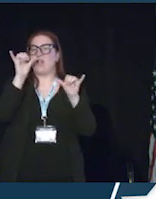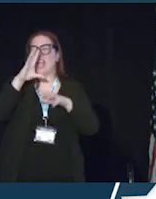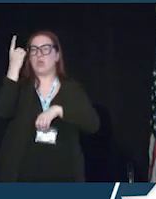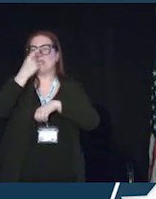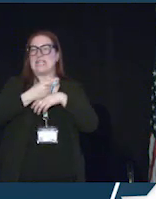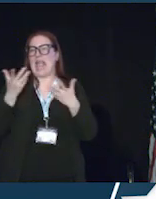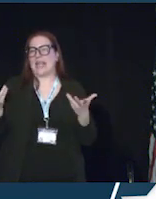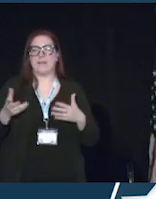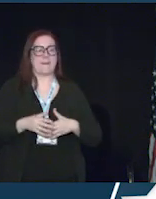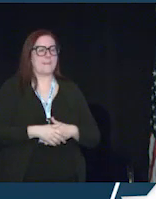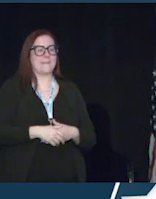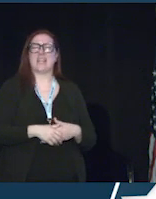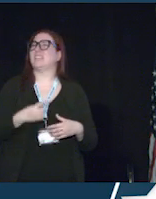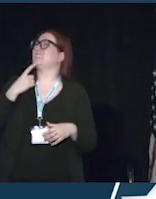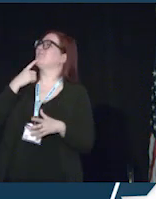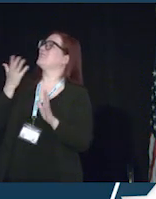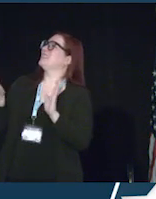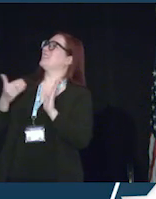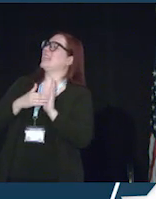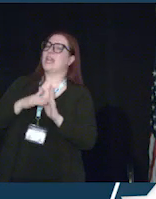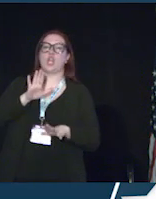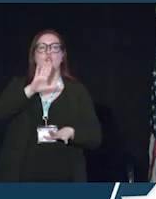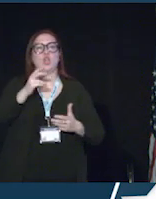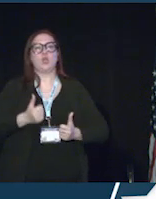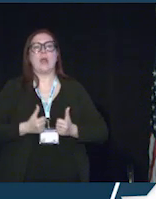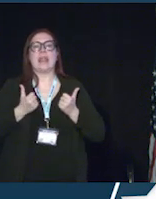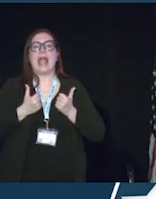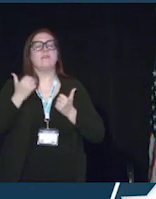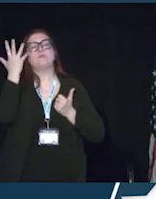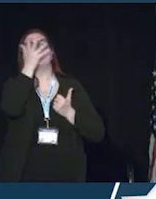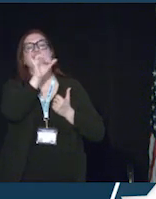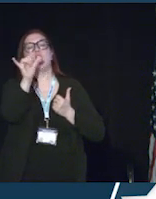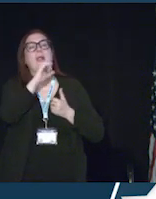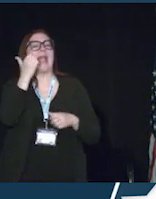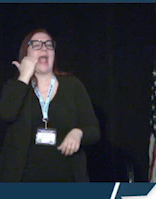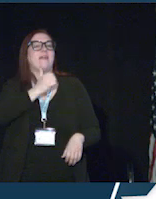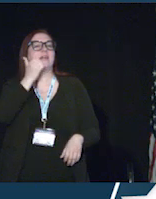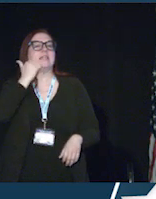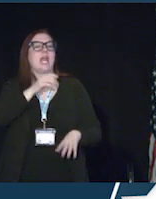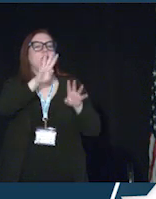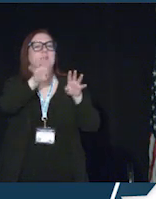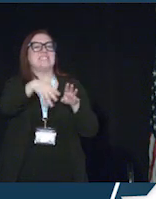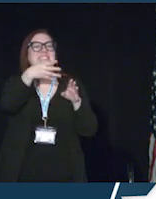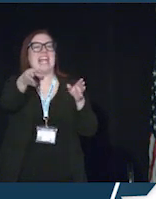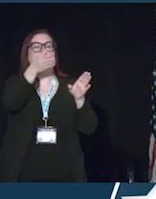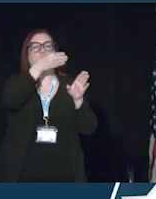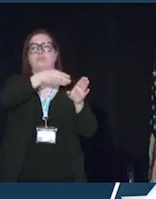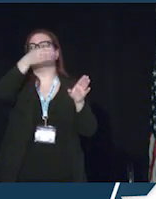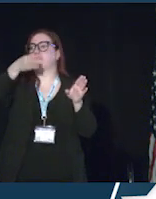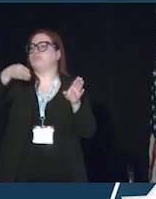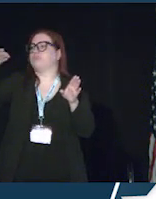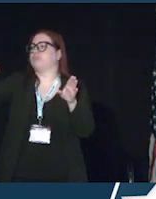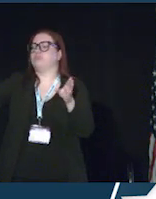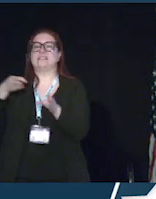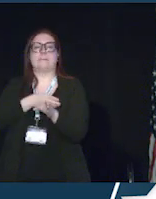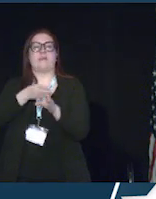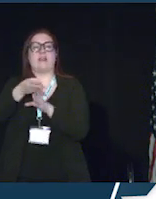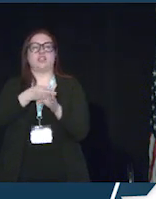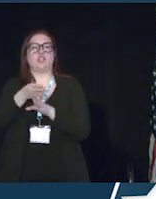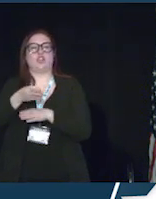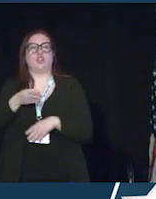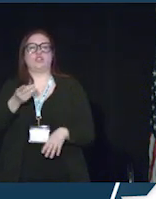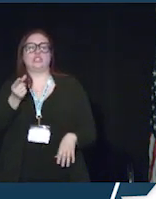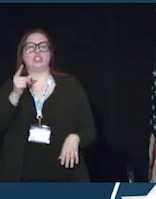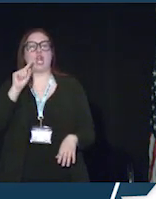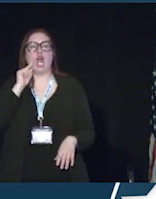Oh, what does your life look like day to day as a professional dog